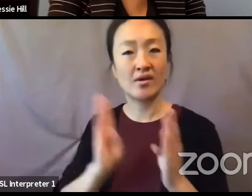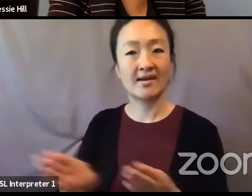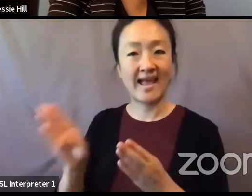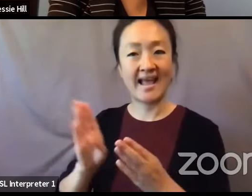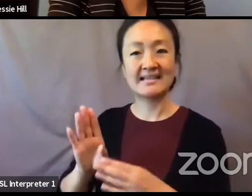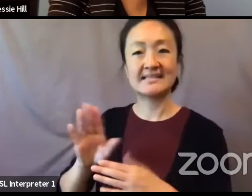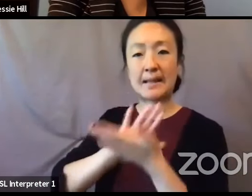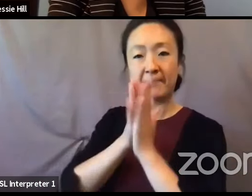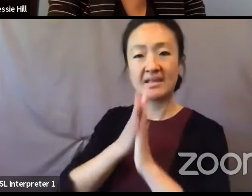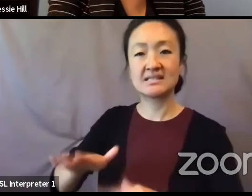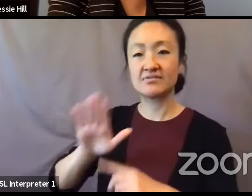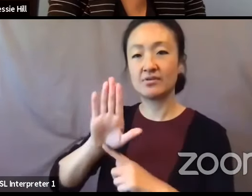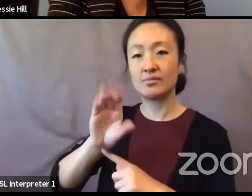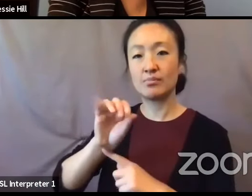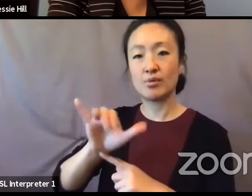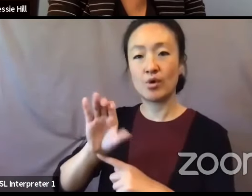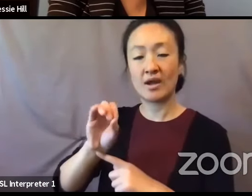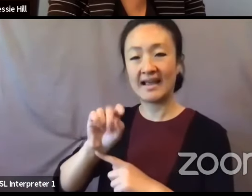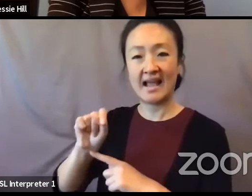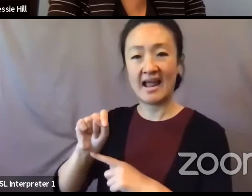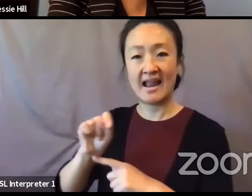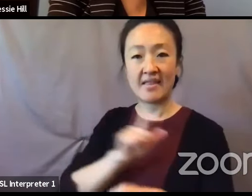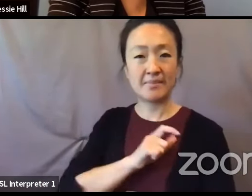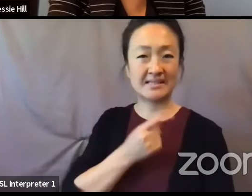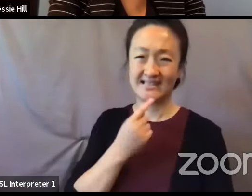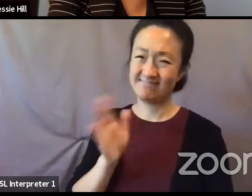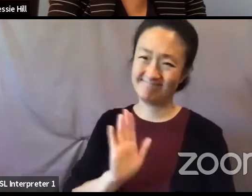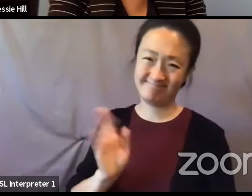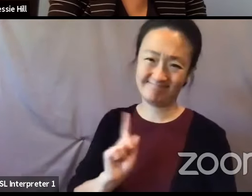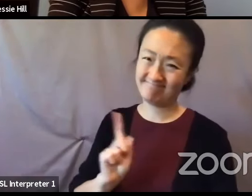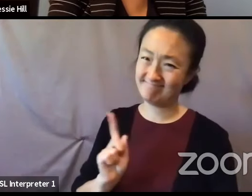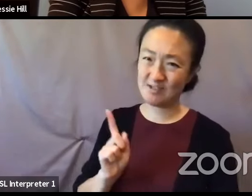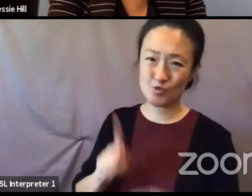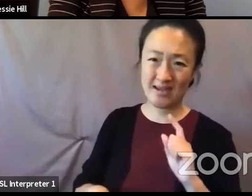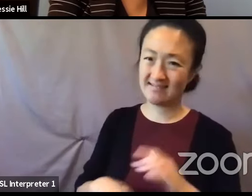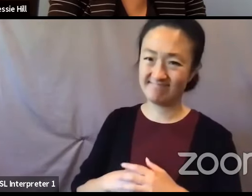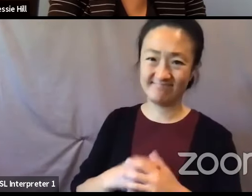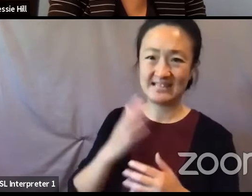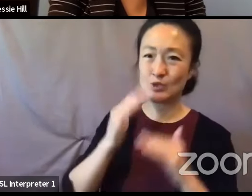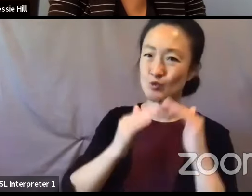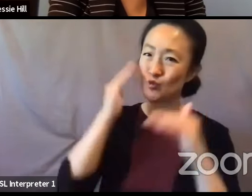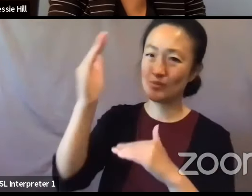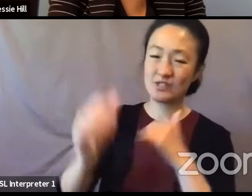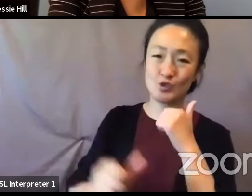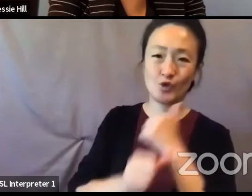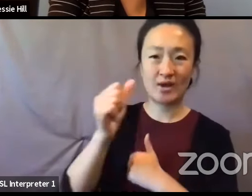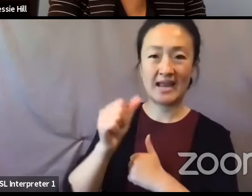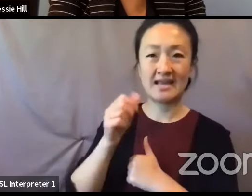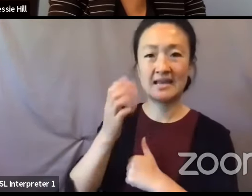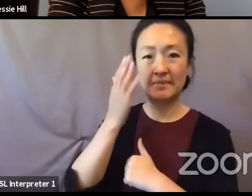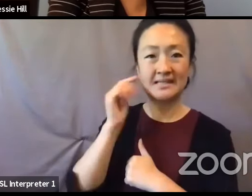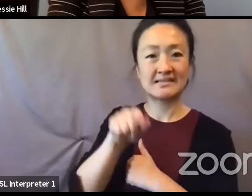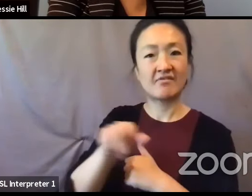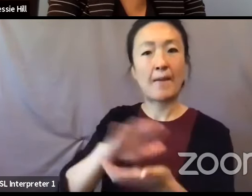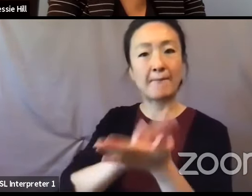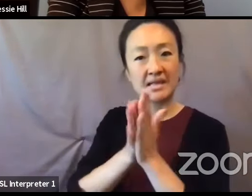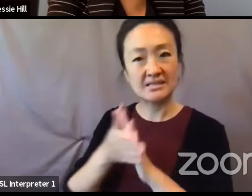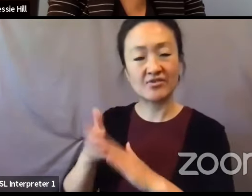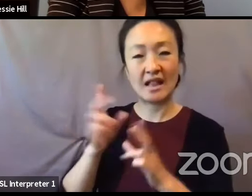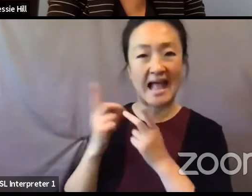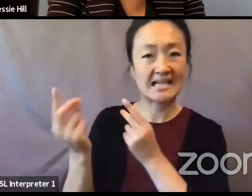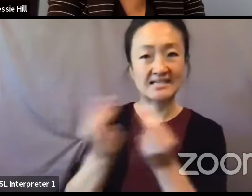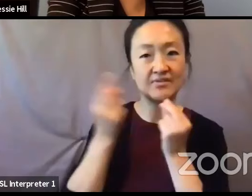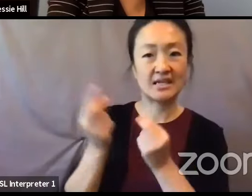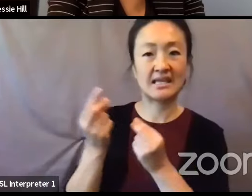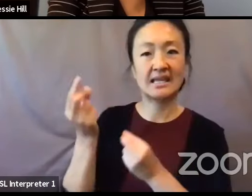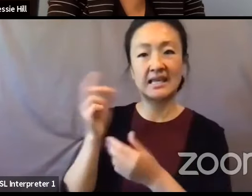the Supreme Court in Claiborne Hardware said, no, you can't do that because that's too much of a threat to peaceful activity, to peaceful protest, to